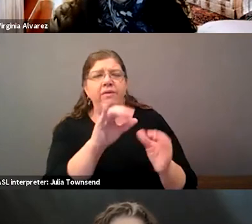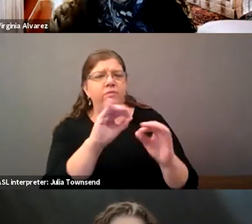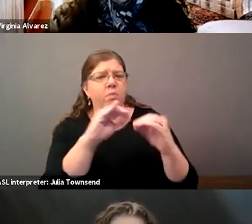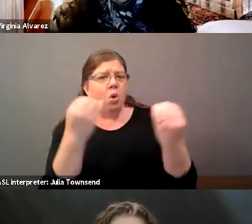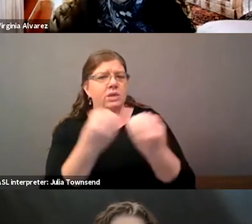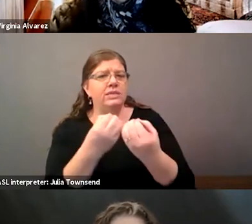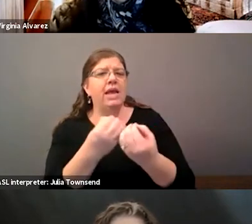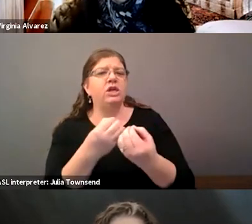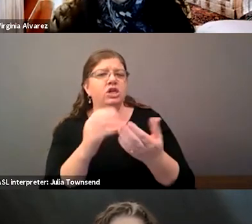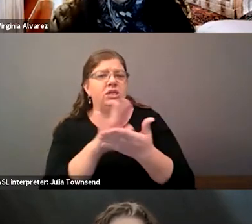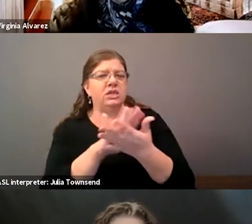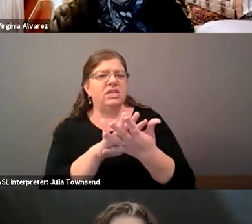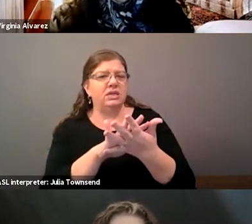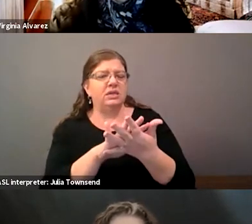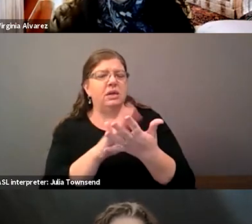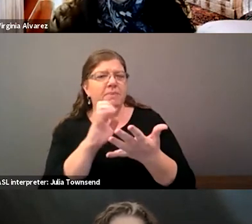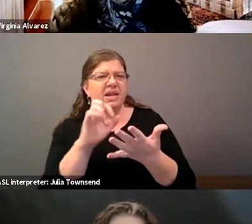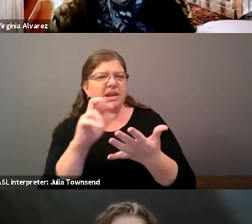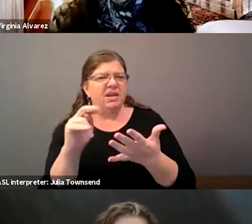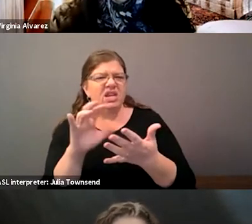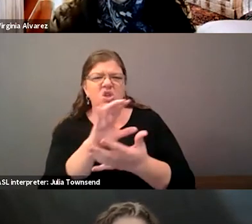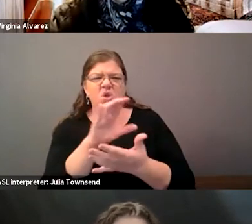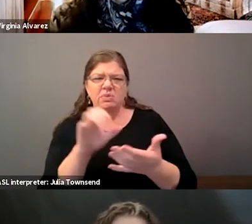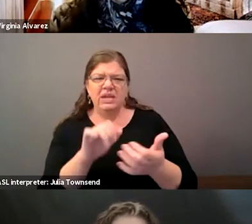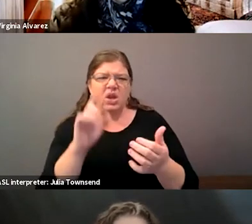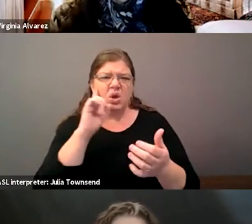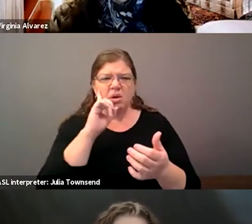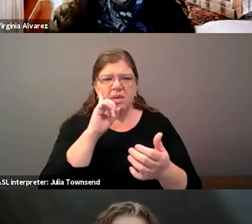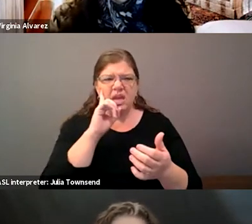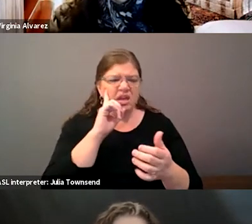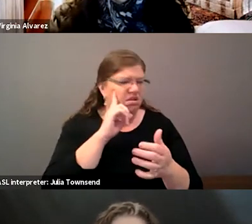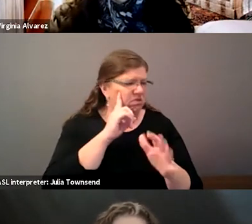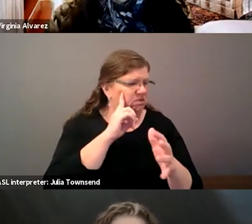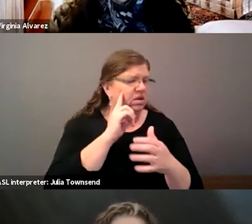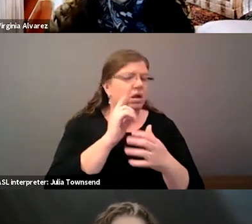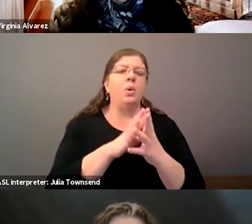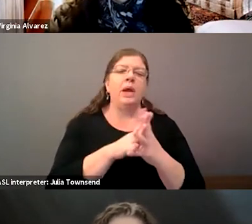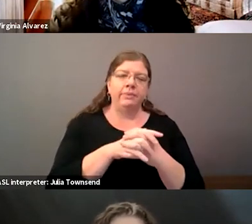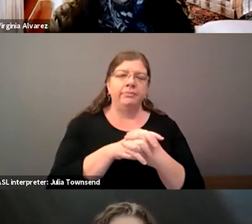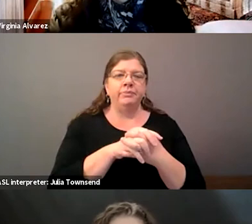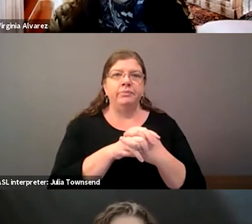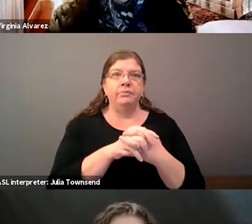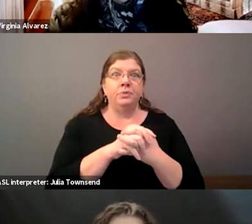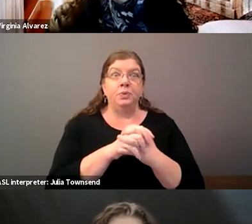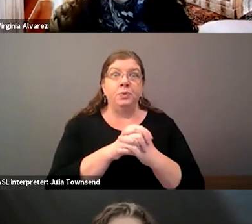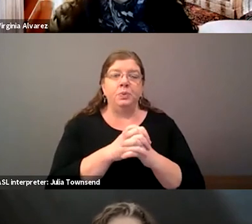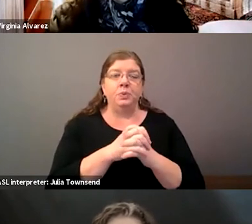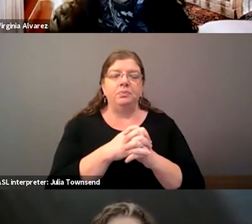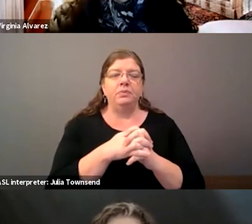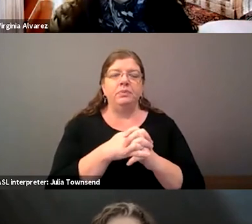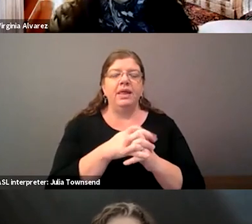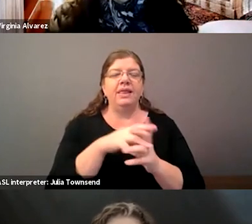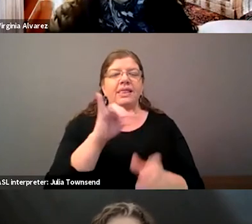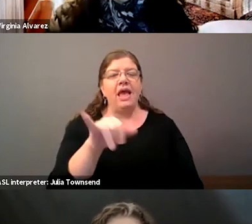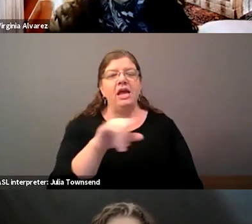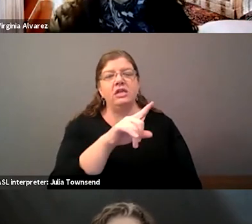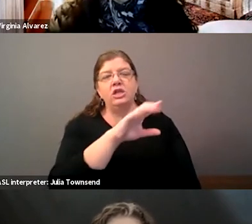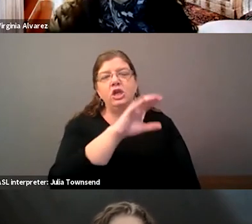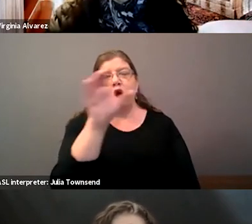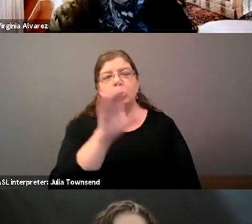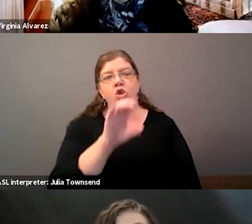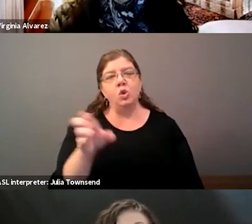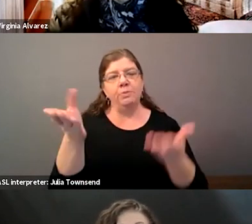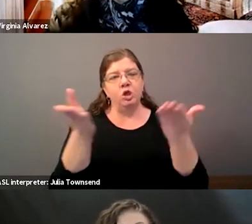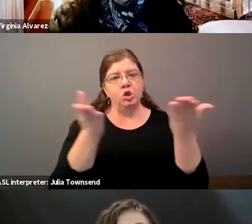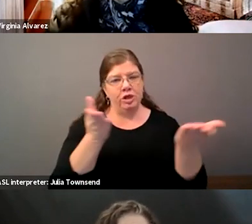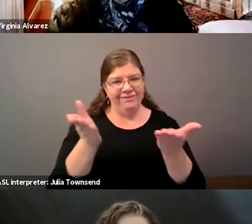it's a zoom can you hear me okay somebody wave yeah anyway it's um a zoom uh service and